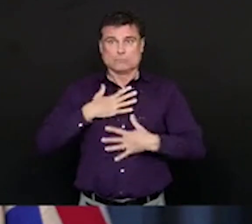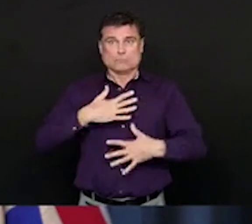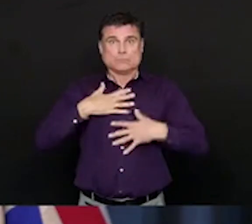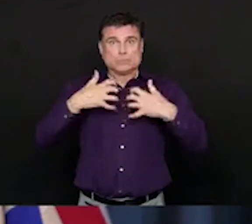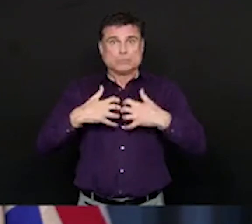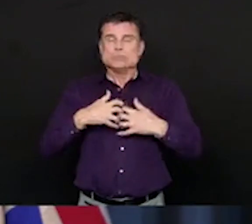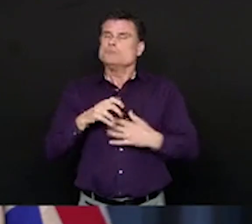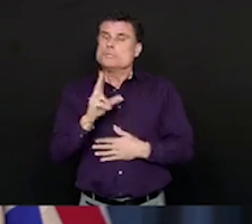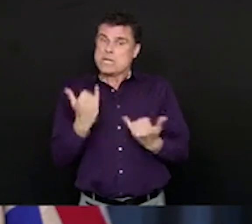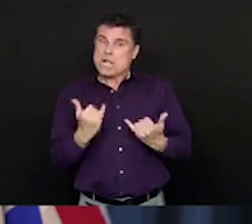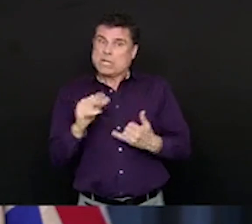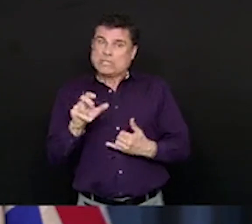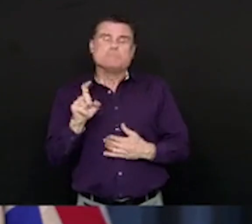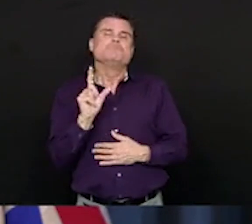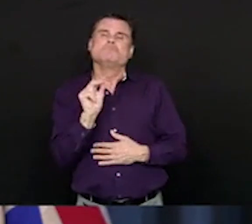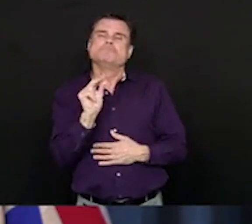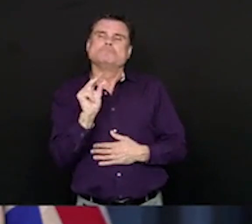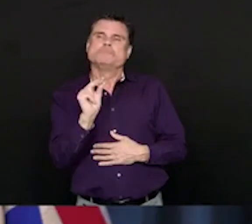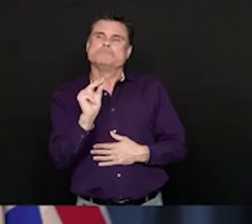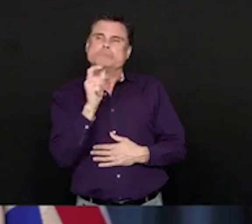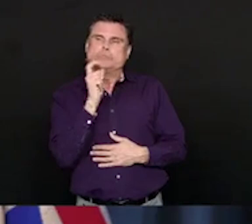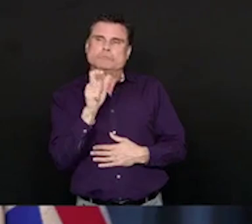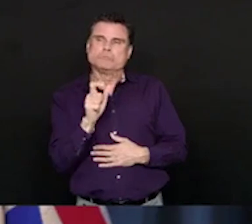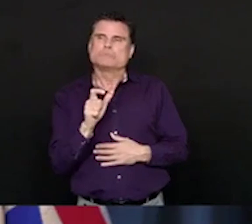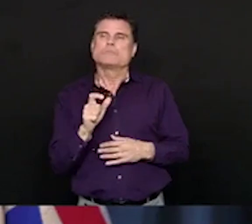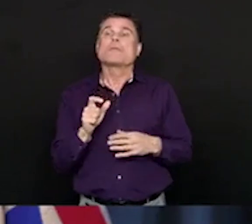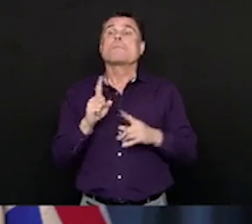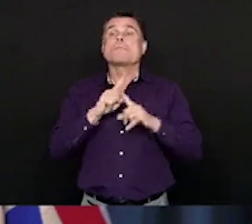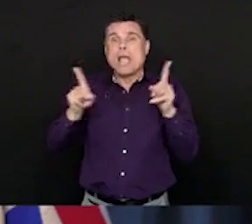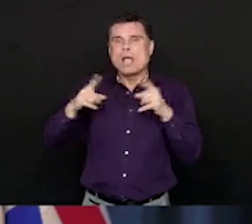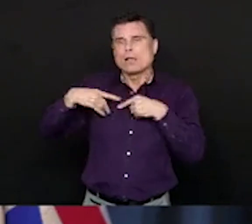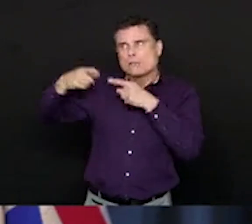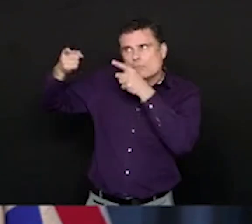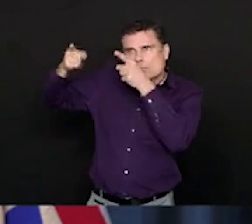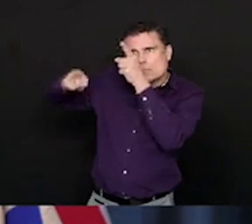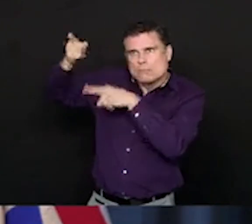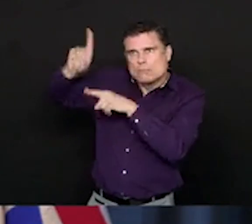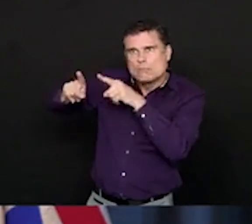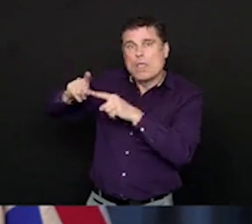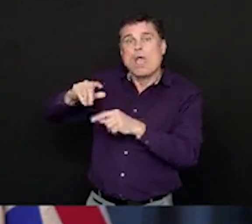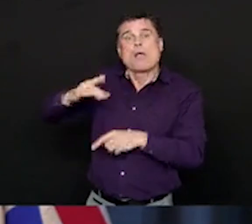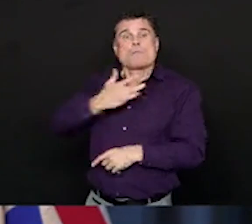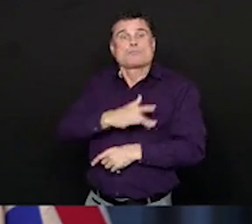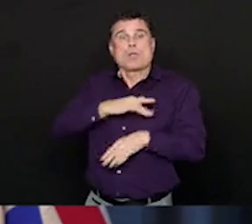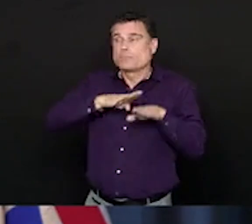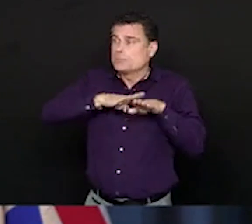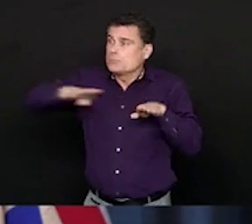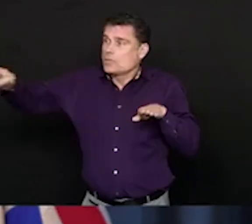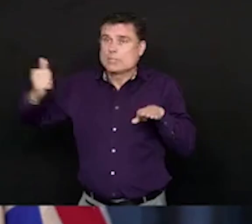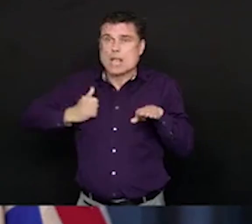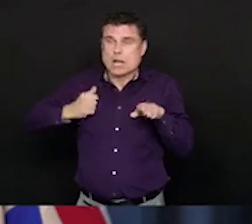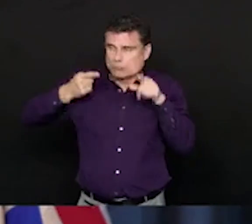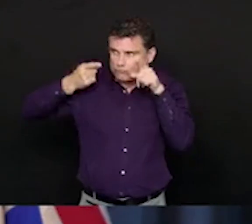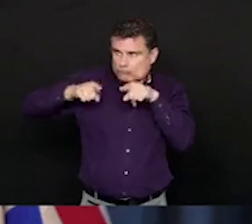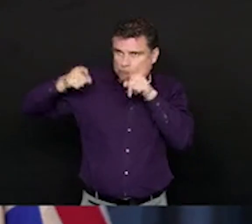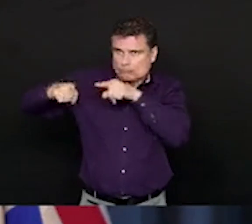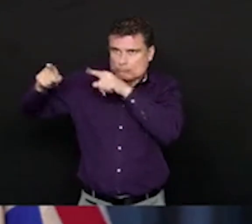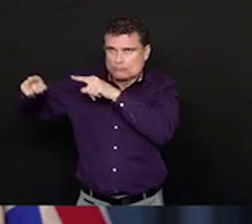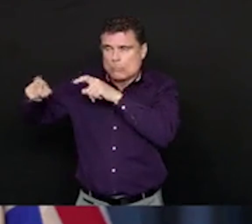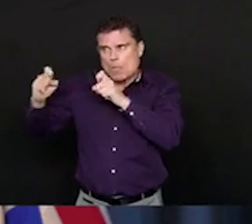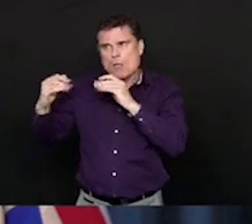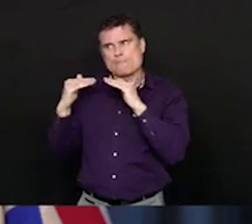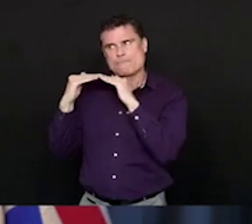other provinces and territories about distribution of assets that we acquire as a country, and BC has part of